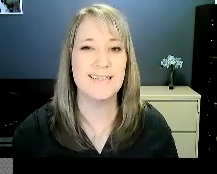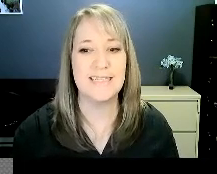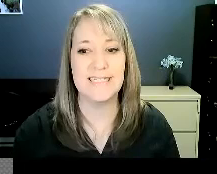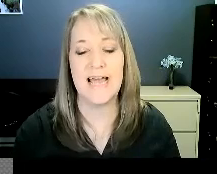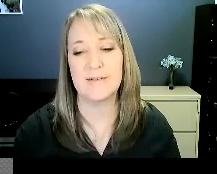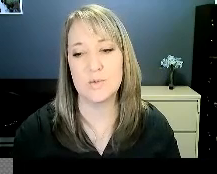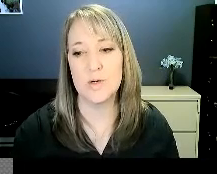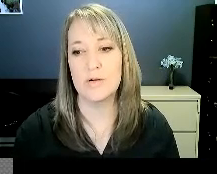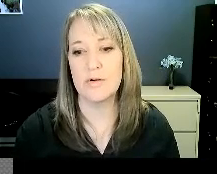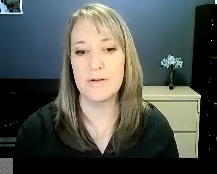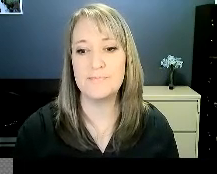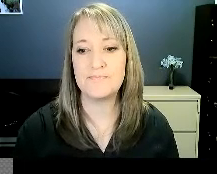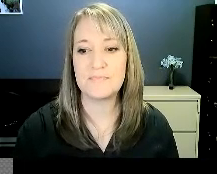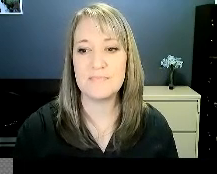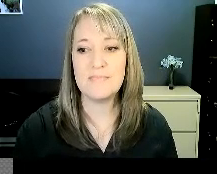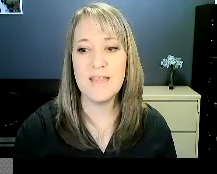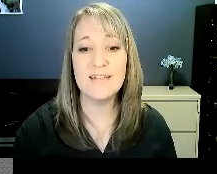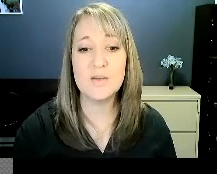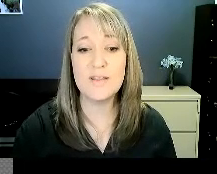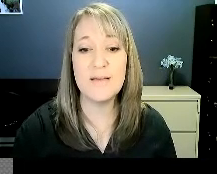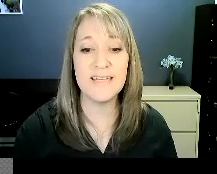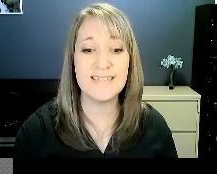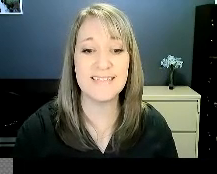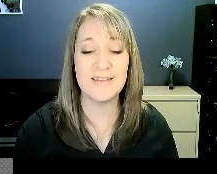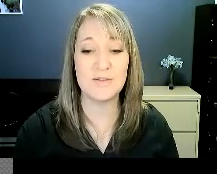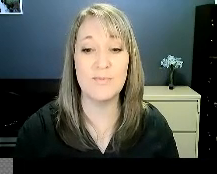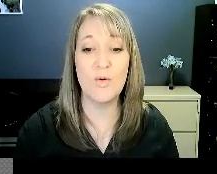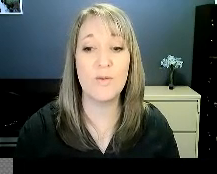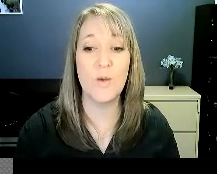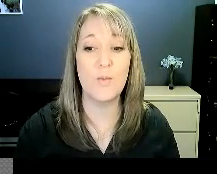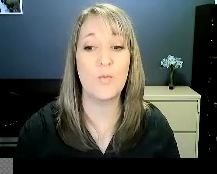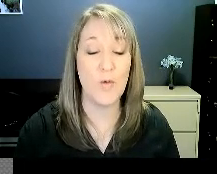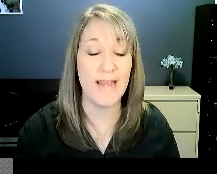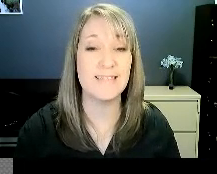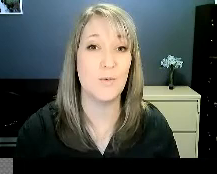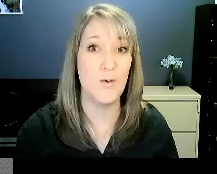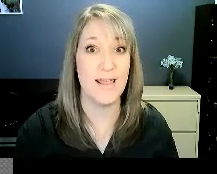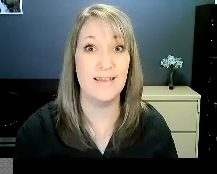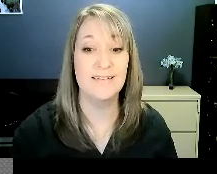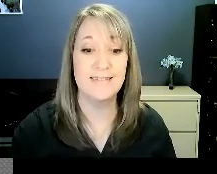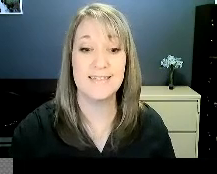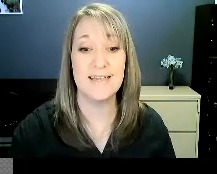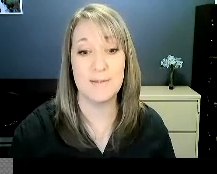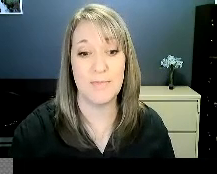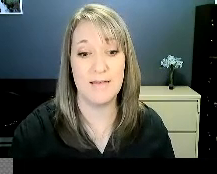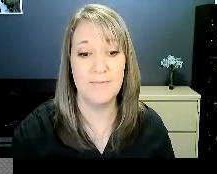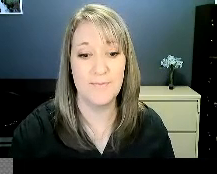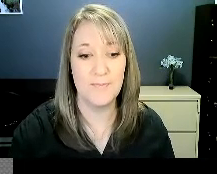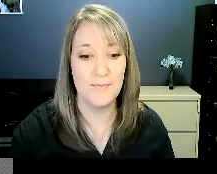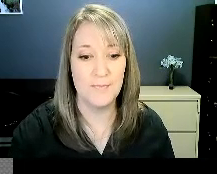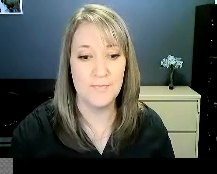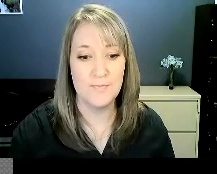call syntax or word order. And so what that means is that there's more than one right way to sign